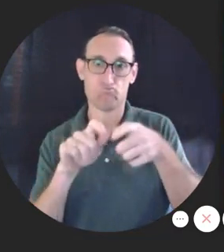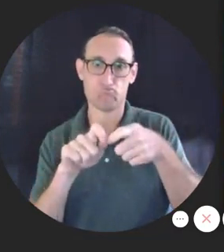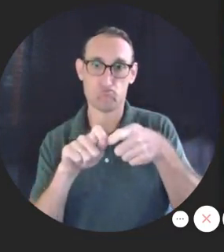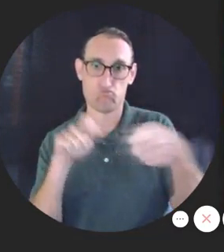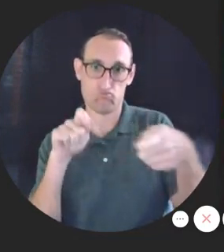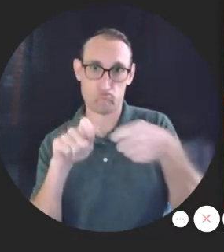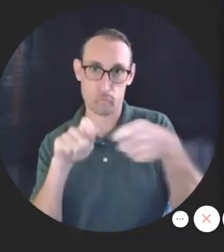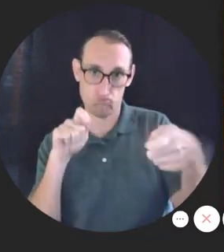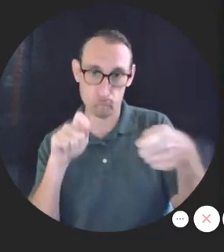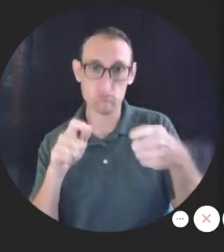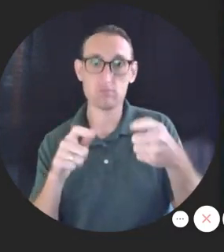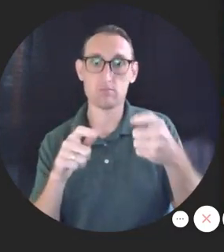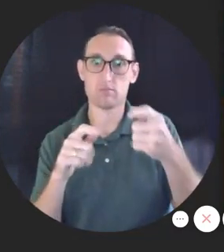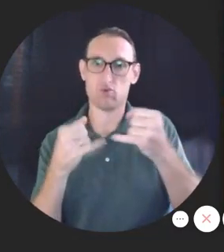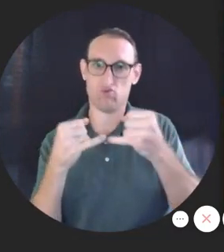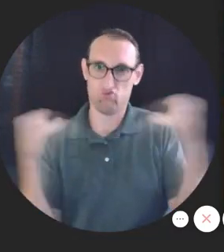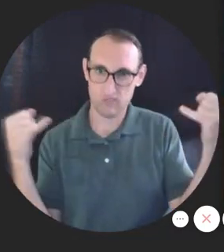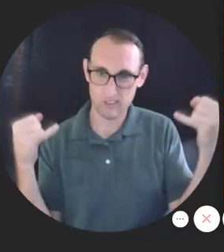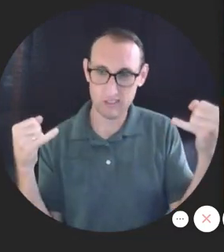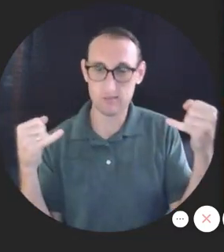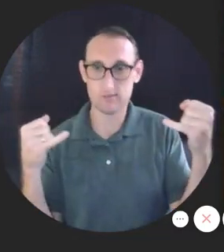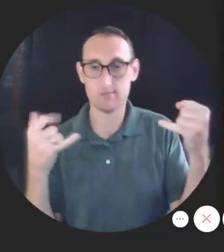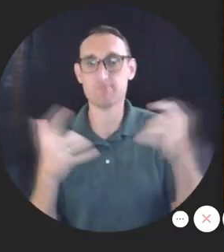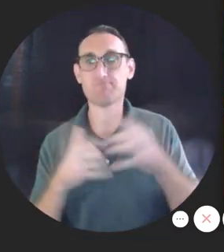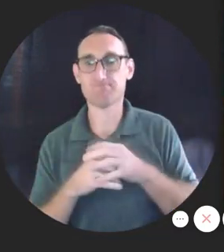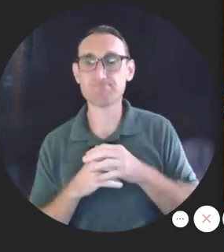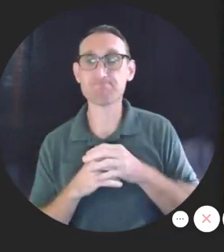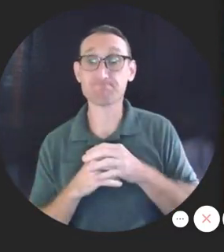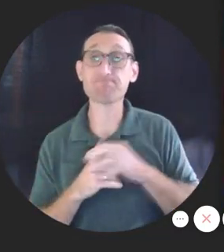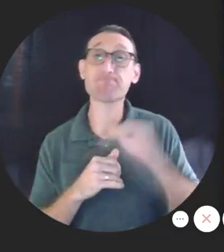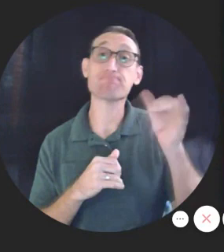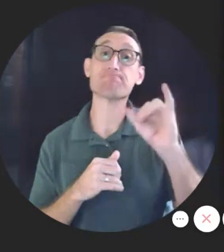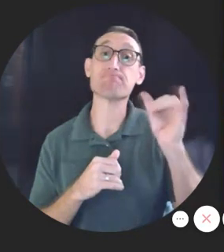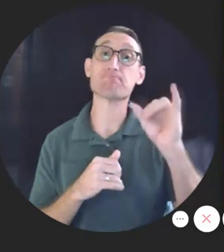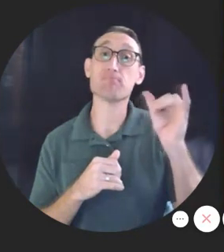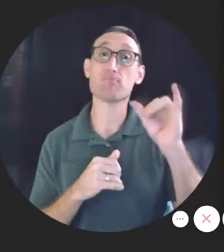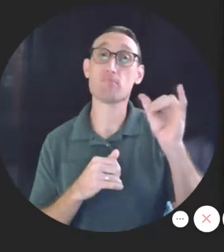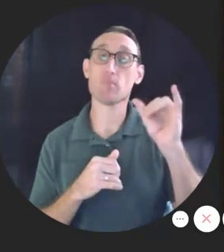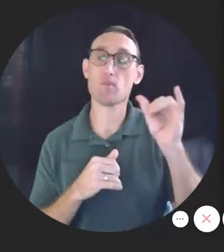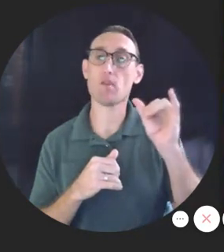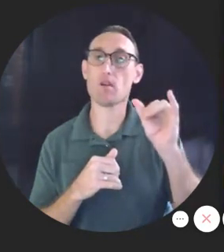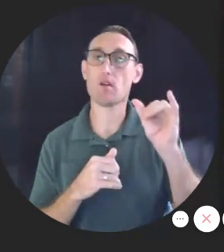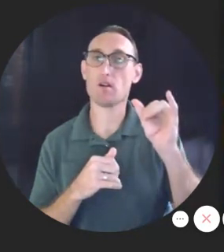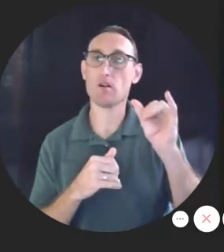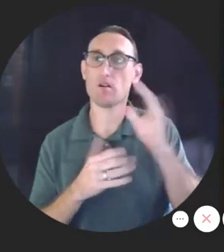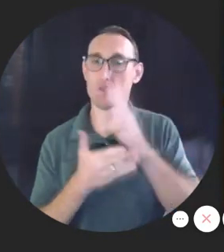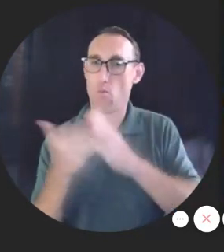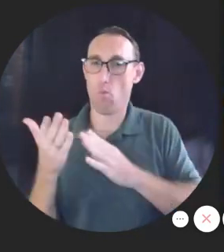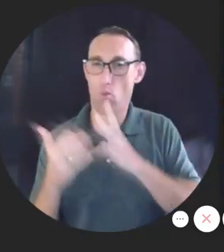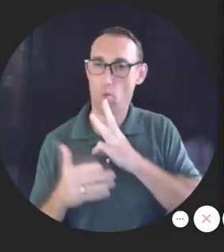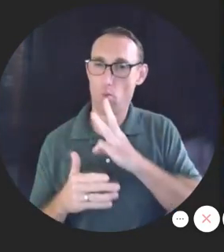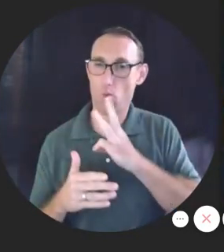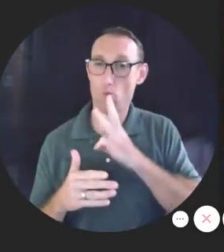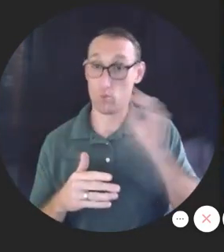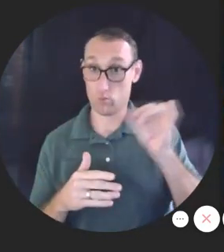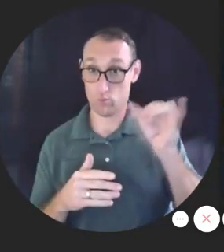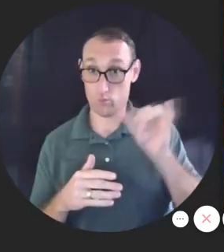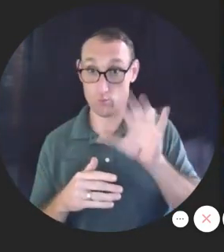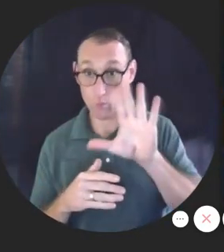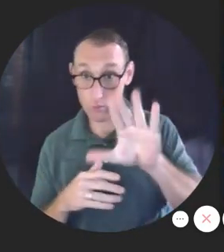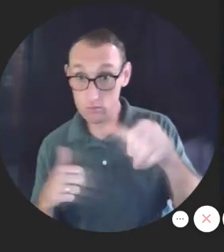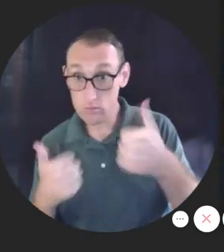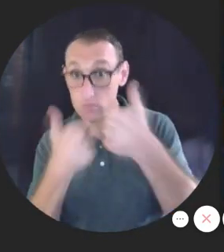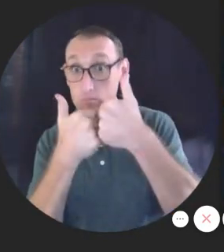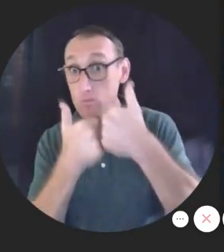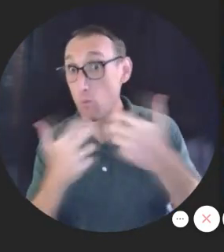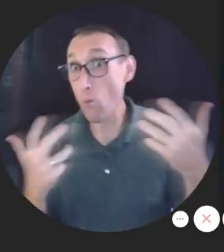of string, a hair band would work, and you're gonna need a little bit of water. Your challenge is going to